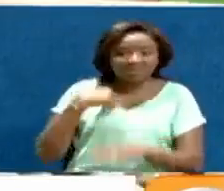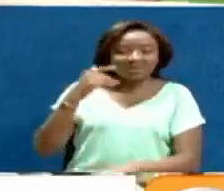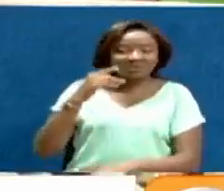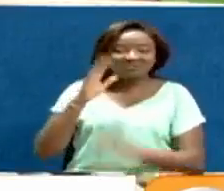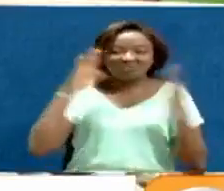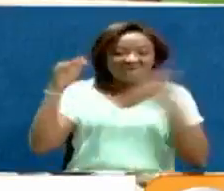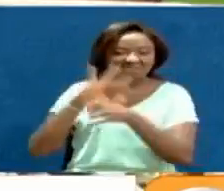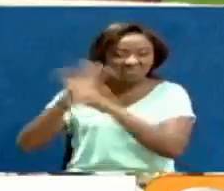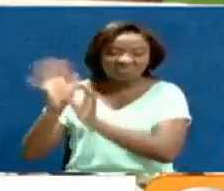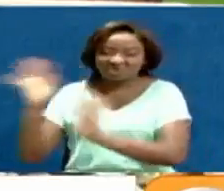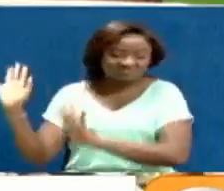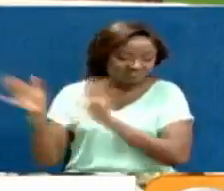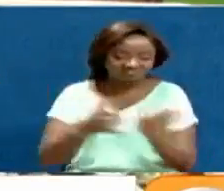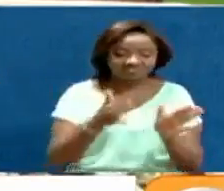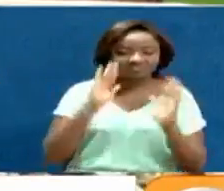ilikuweko.